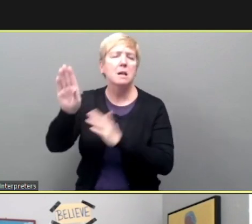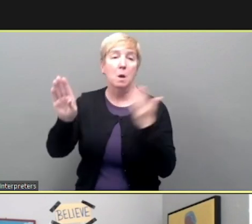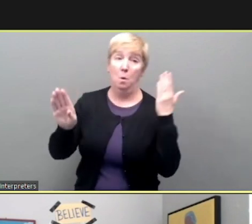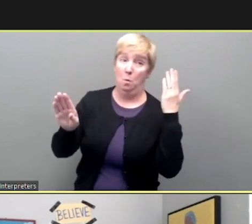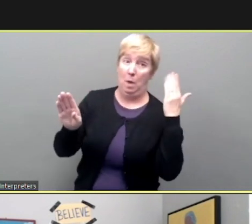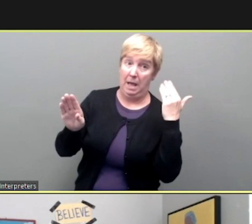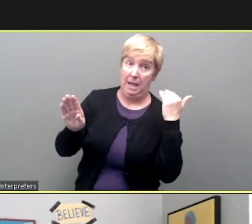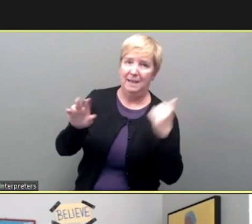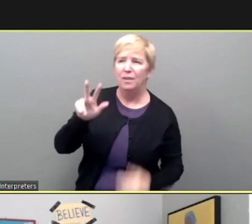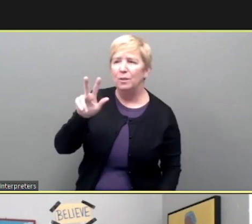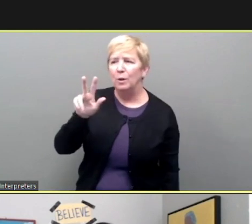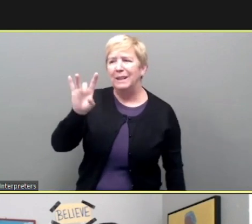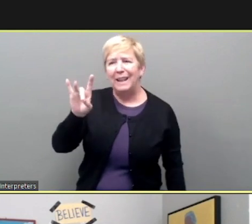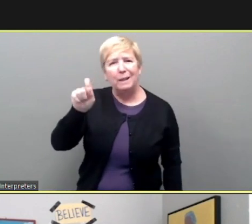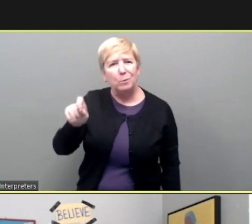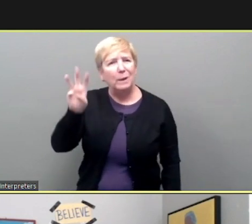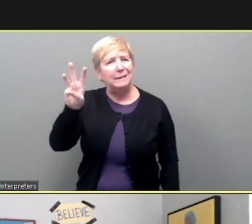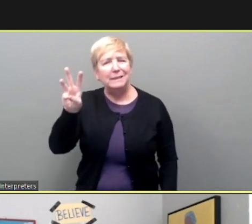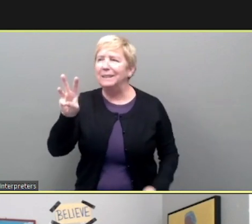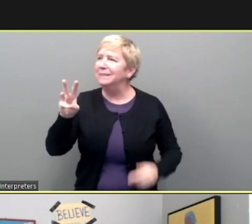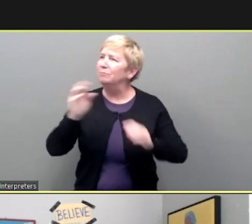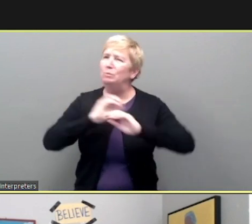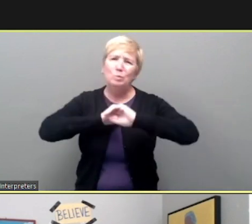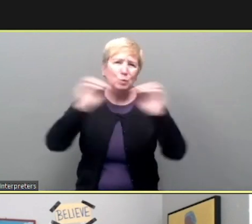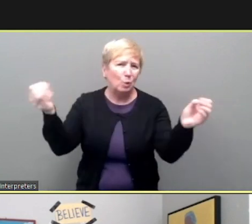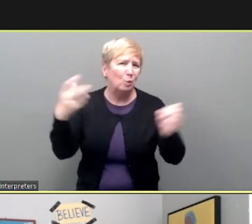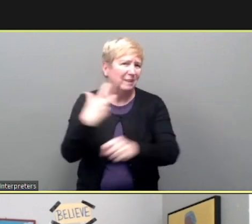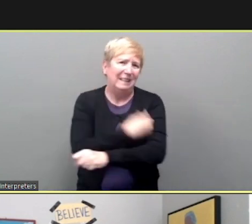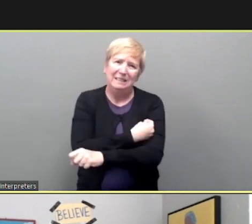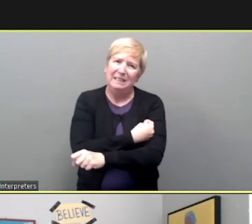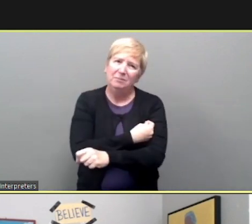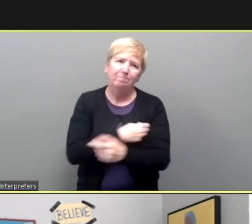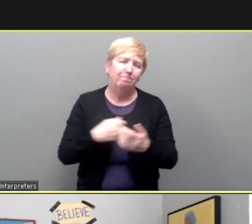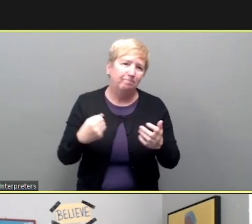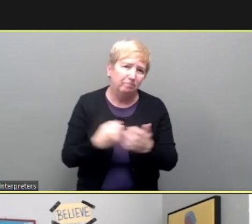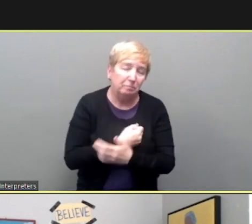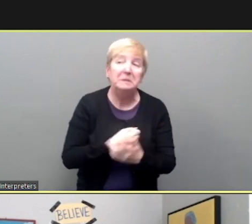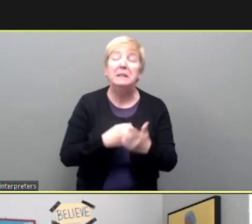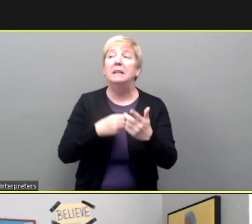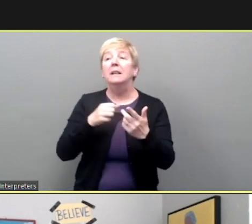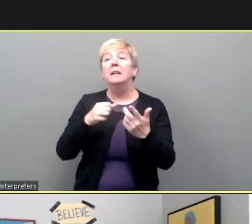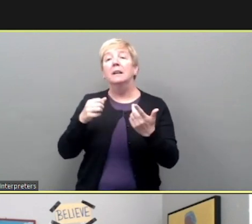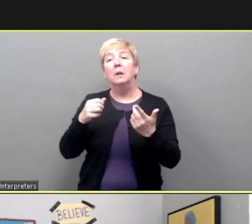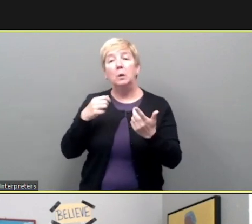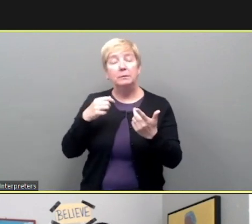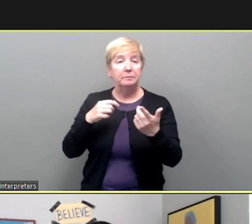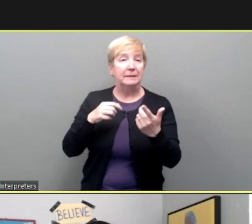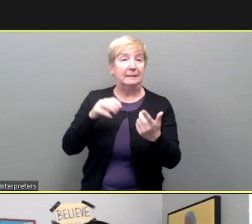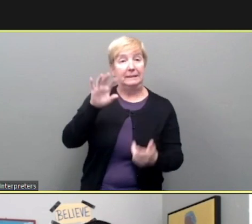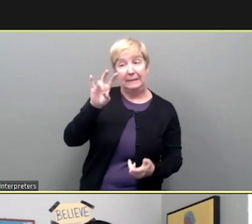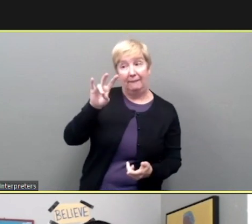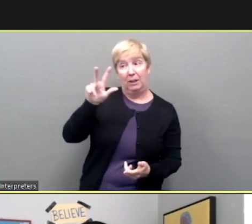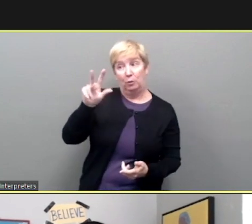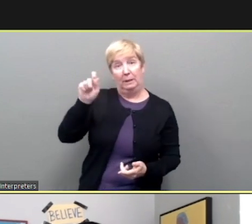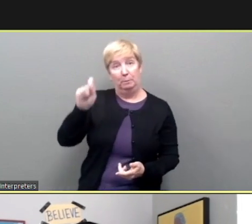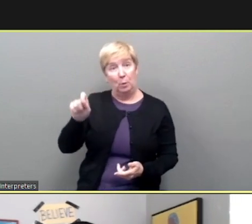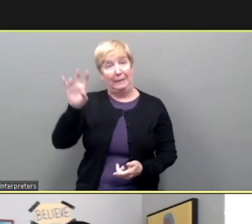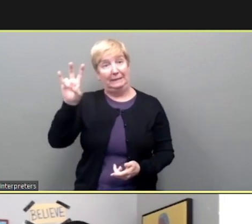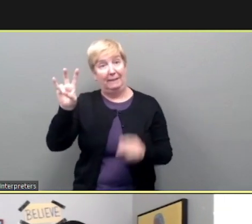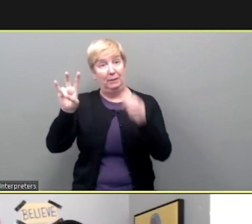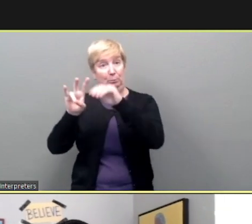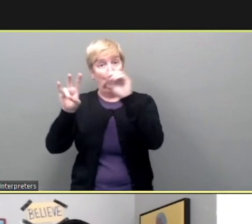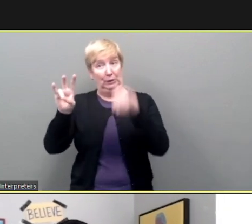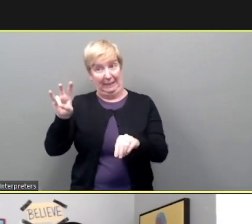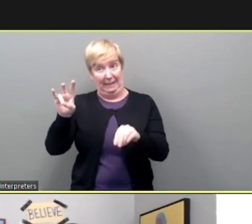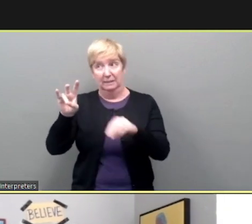38.6% of people are still remain unvaccinated. It's exciting to look at the fact that 73.7% of New Mexicans 18